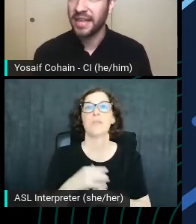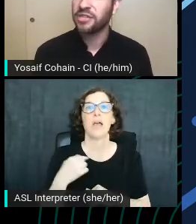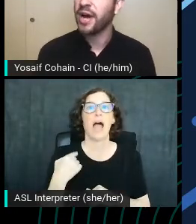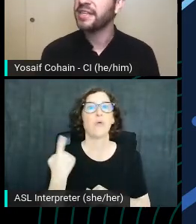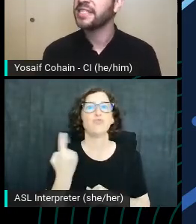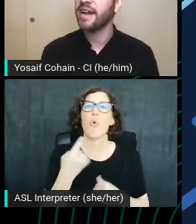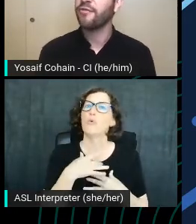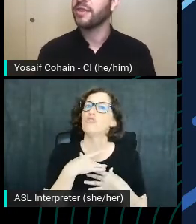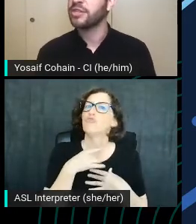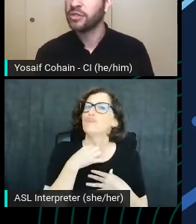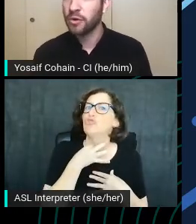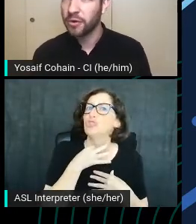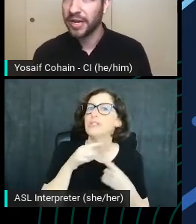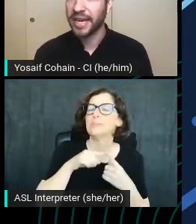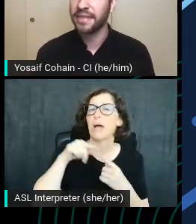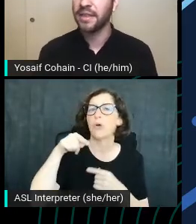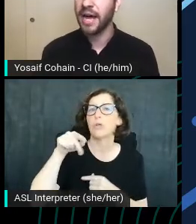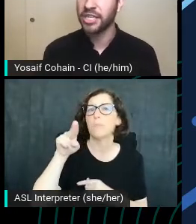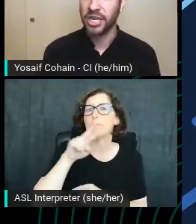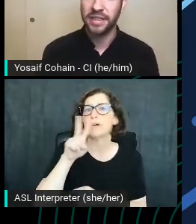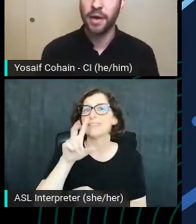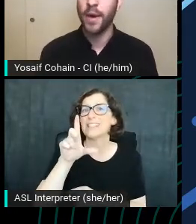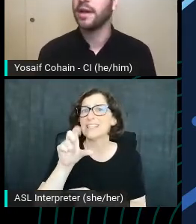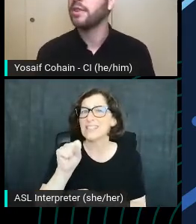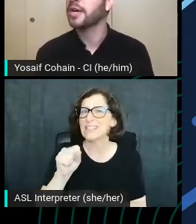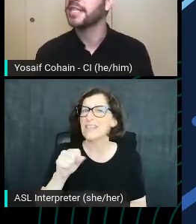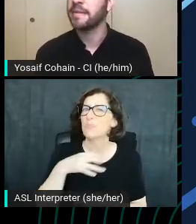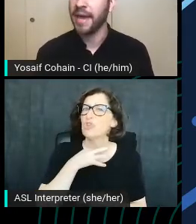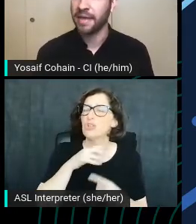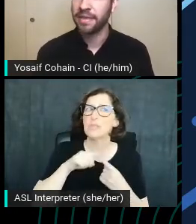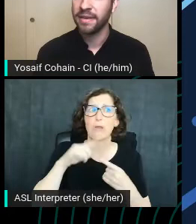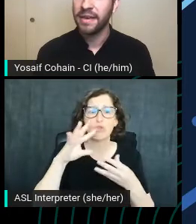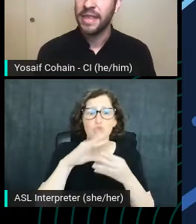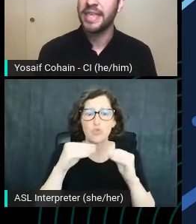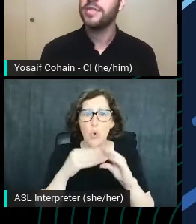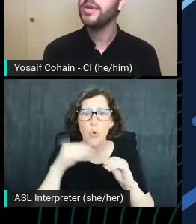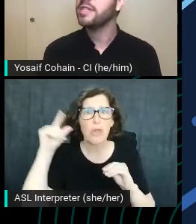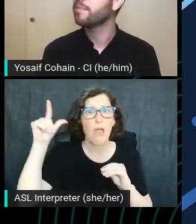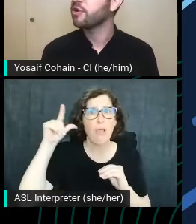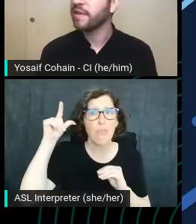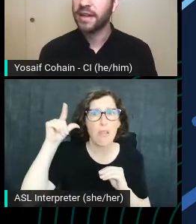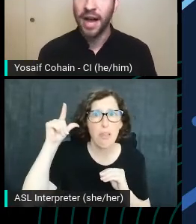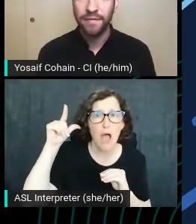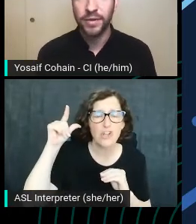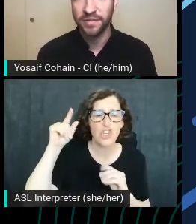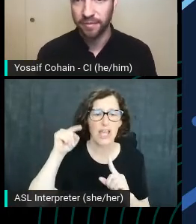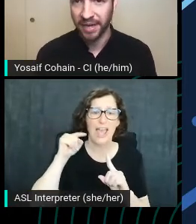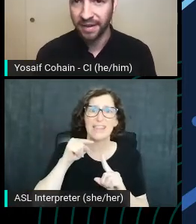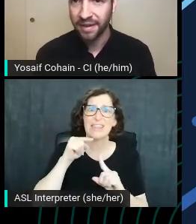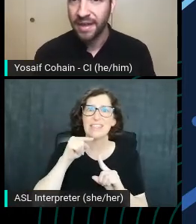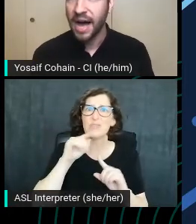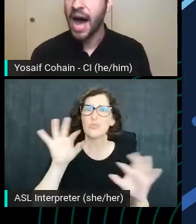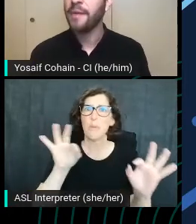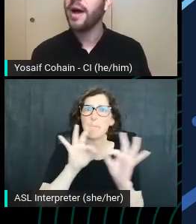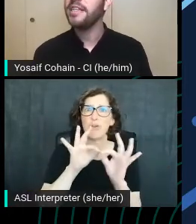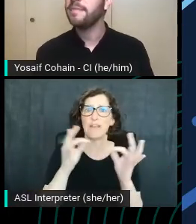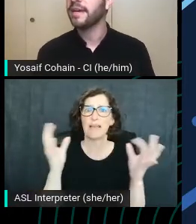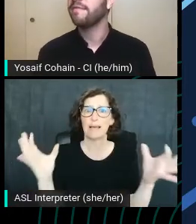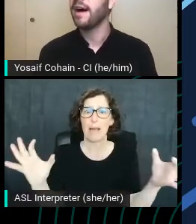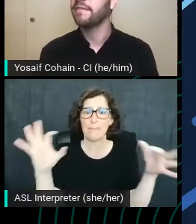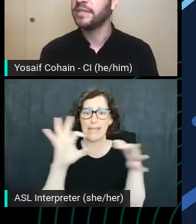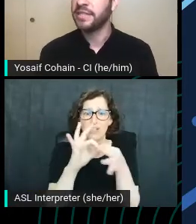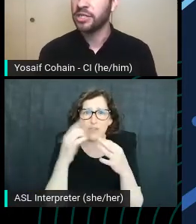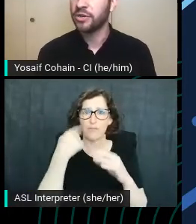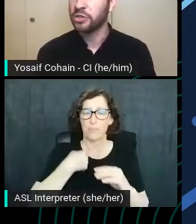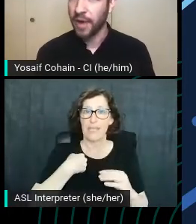puzzles that tried deciphering the story and the logic that went alongside math, this was the perfect confluence for me. I wanted to